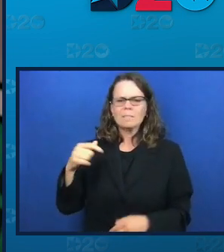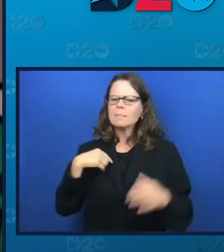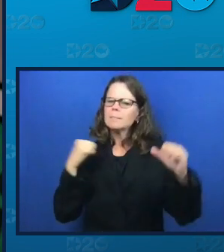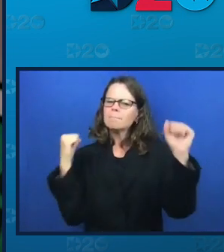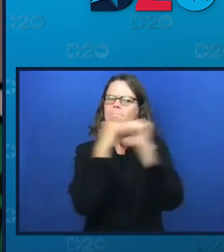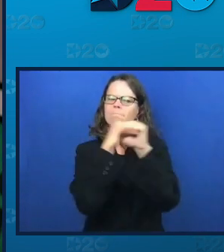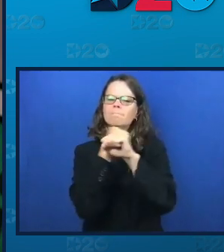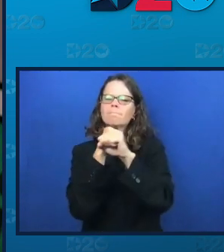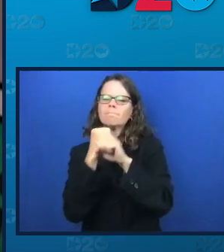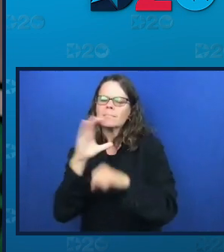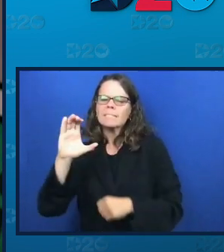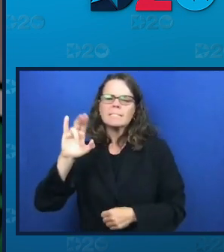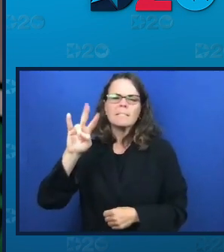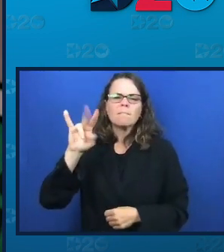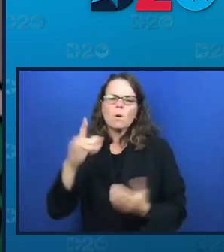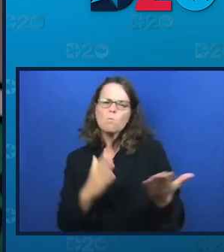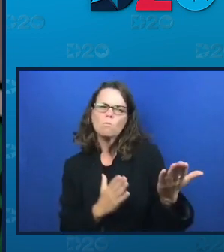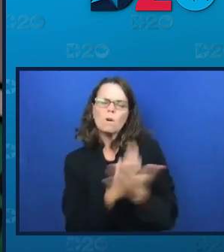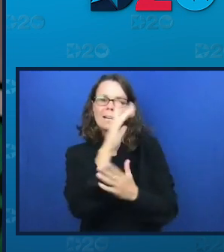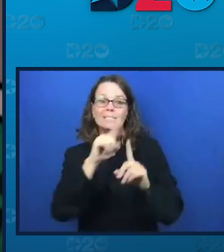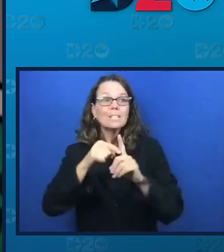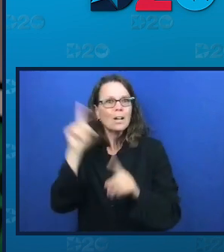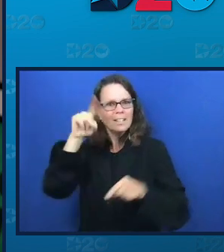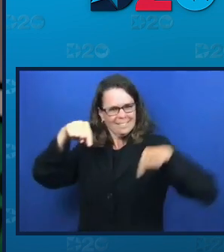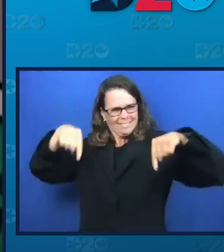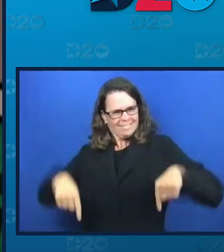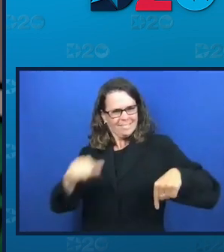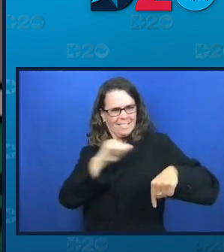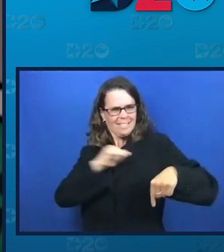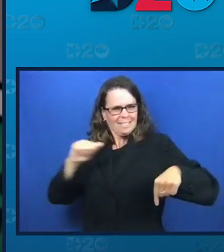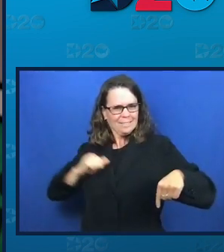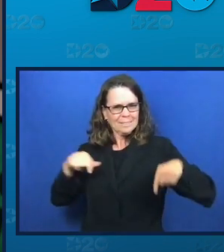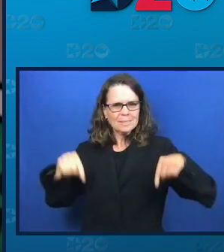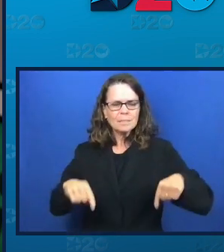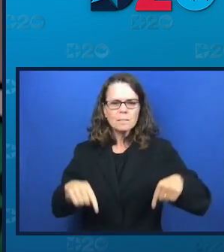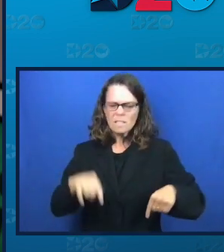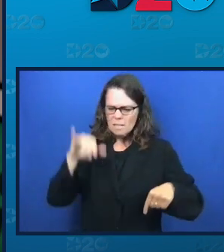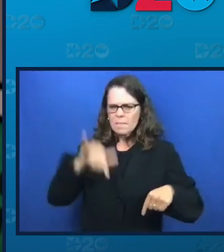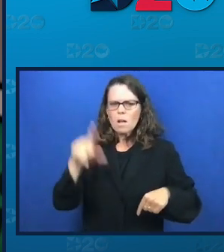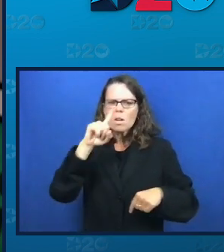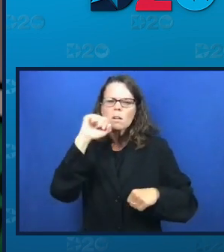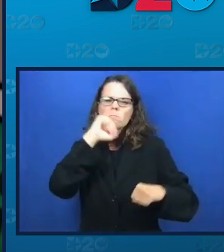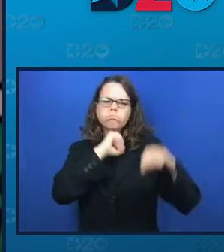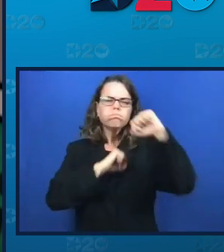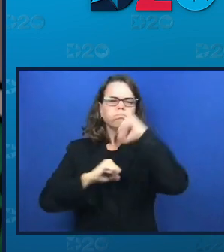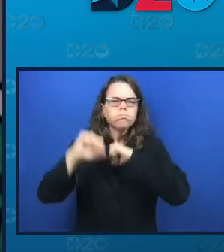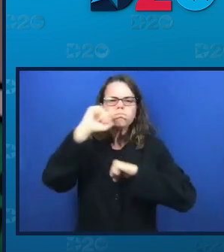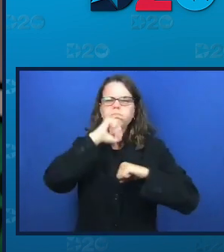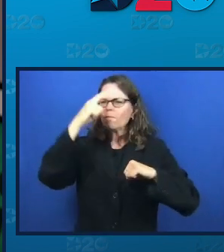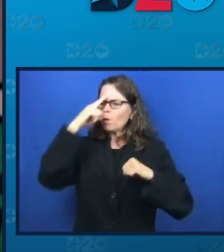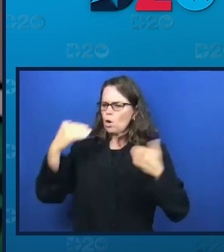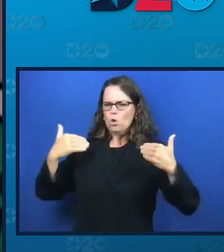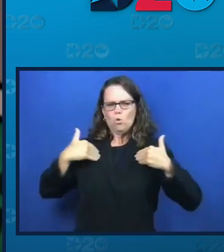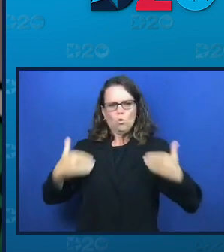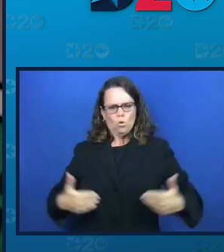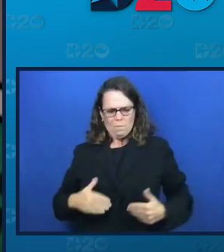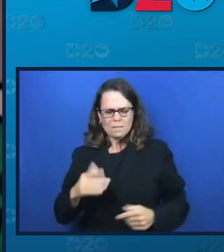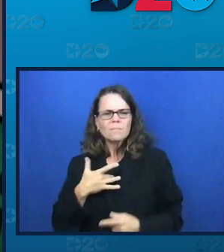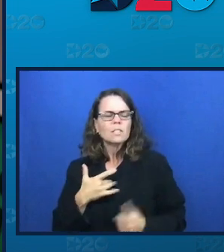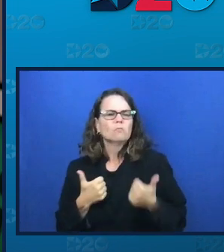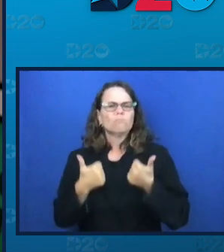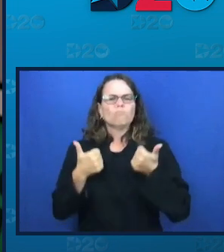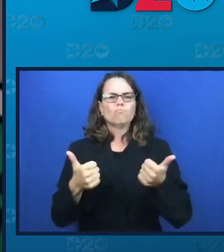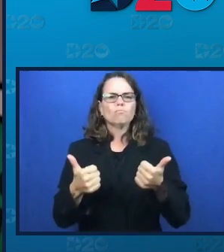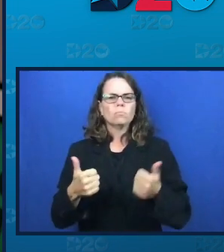for human dignity continues. I'm proud to have grown up in this city, educated in its public schools,